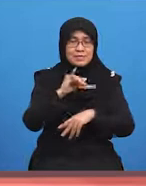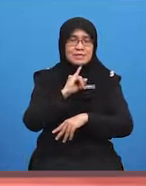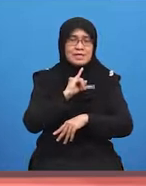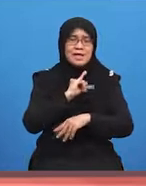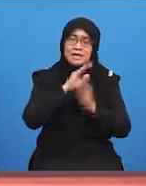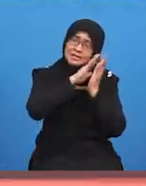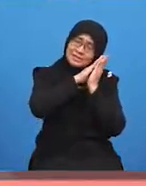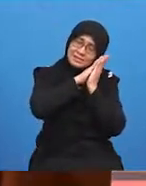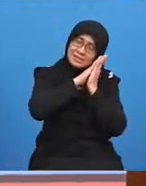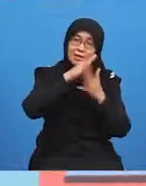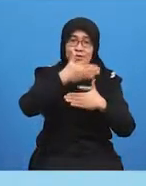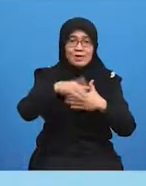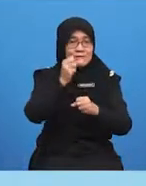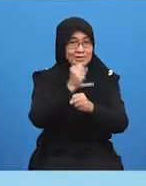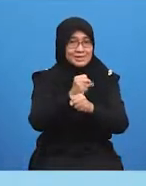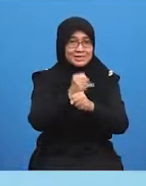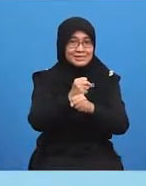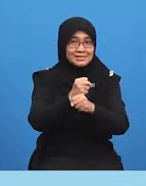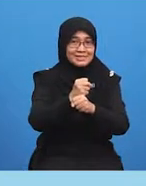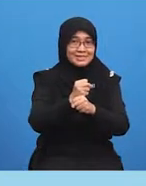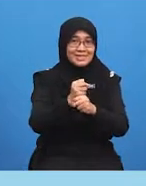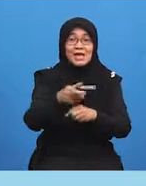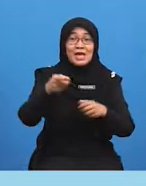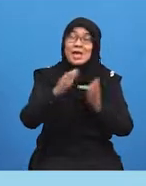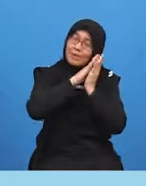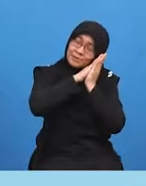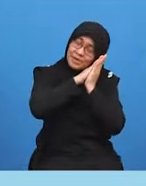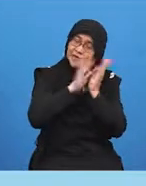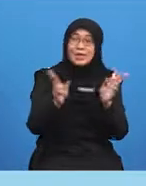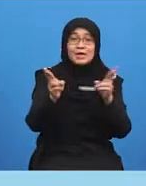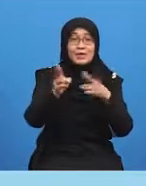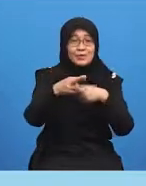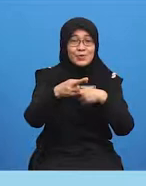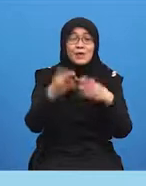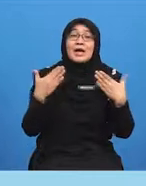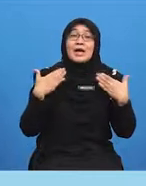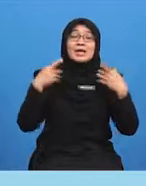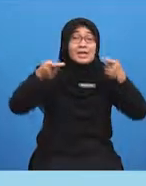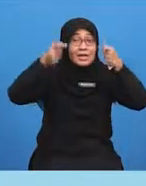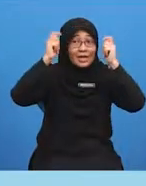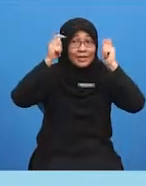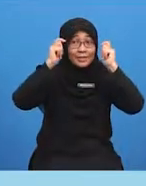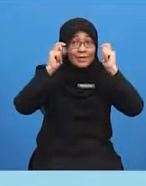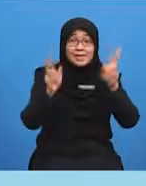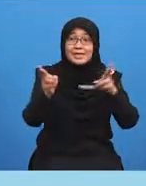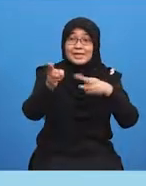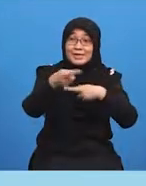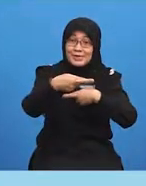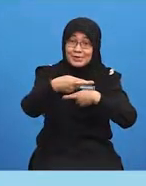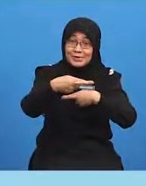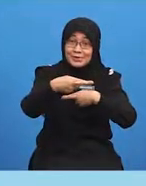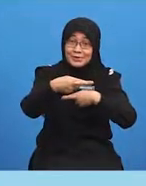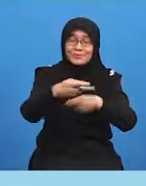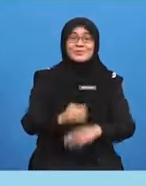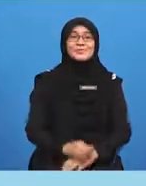day's work. I also have a bathroom in my bedroom. I take showers in the bathroom. All